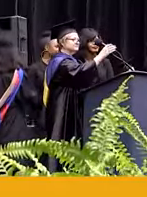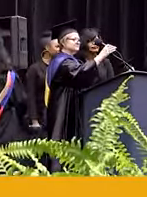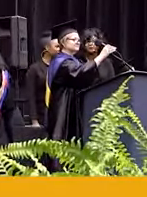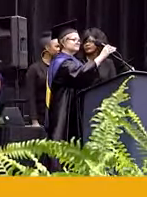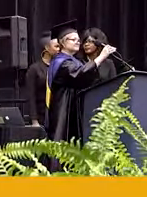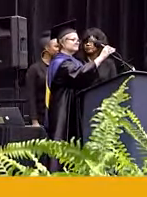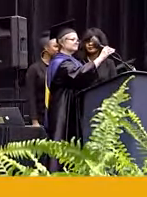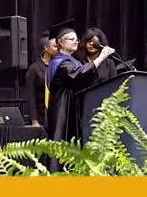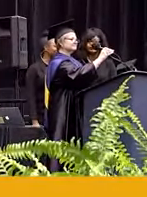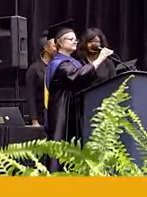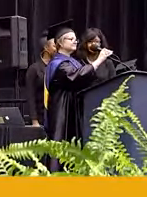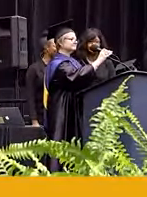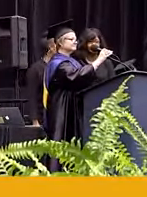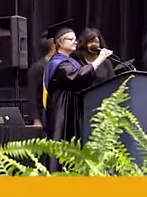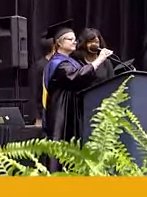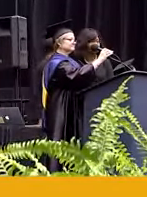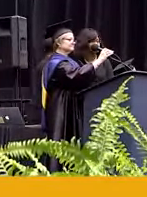Thank you.